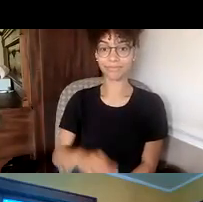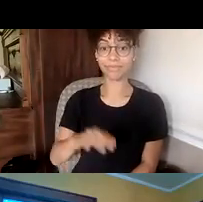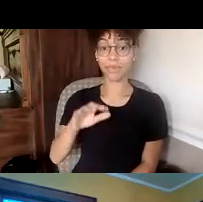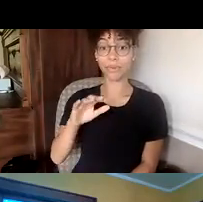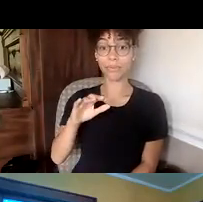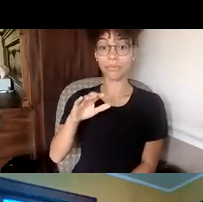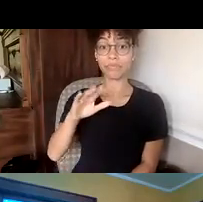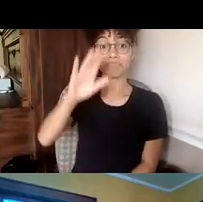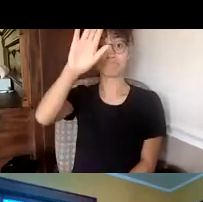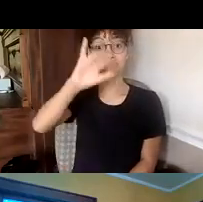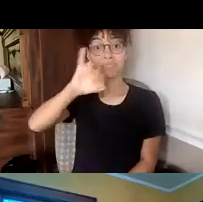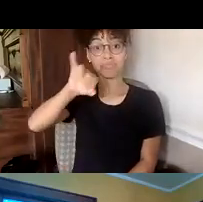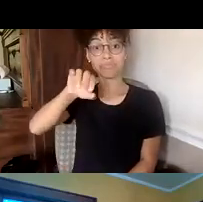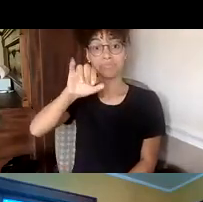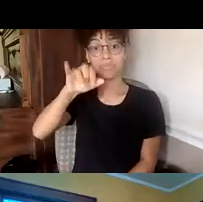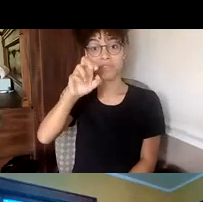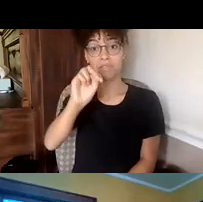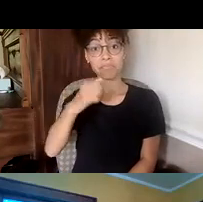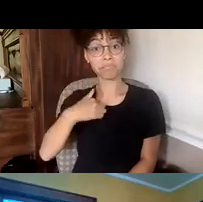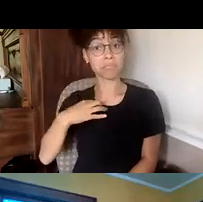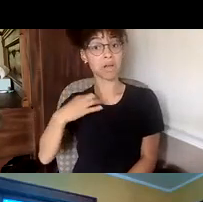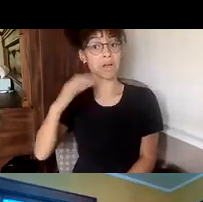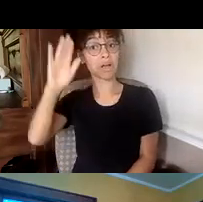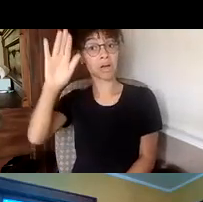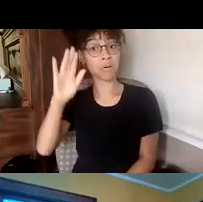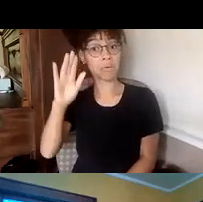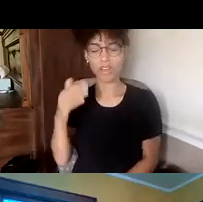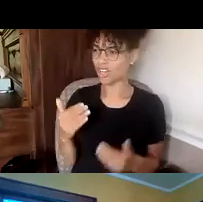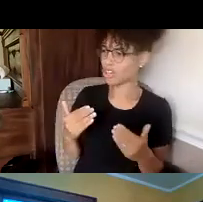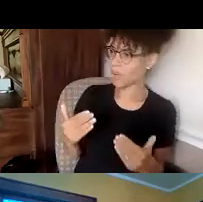Sure, I'll go. Nope, go ahead, Jeison. Oh, I'm sorry.